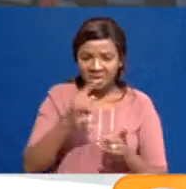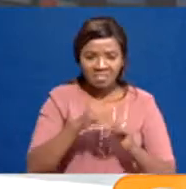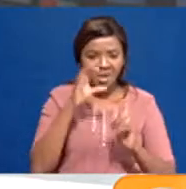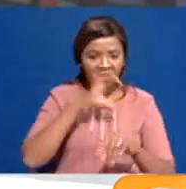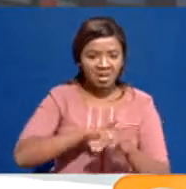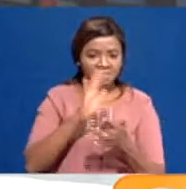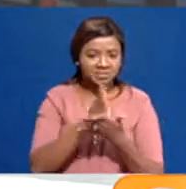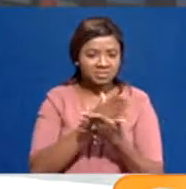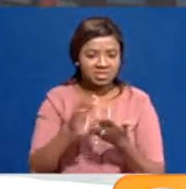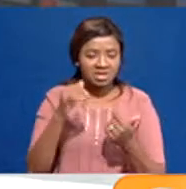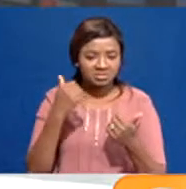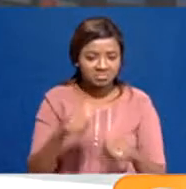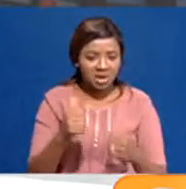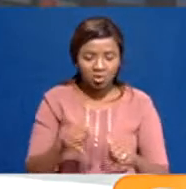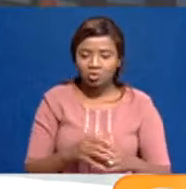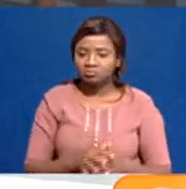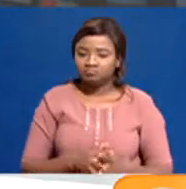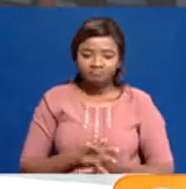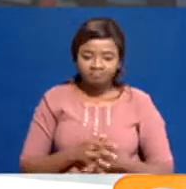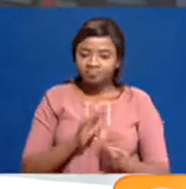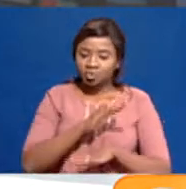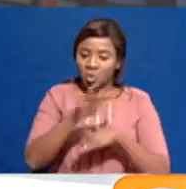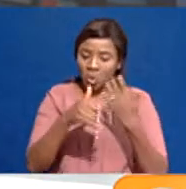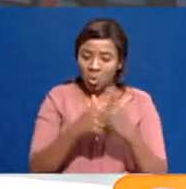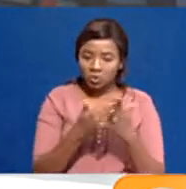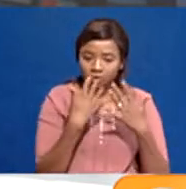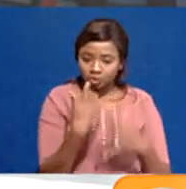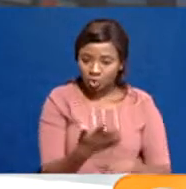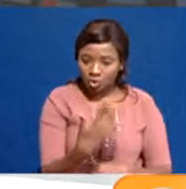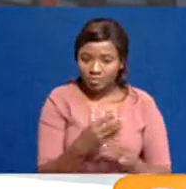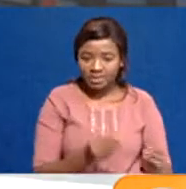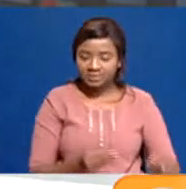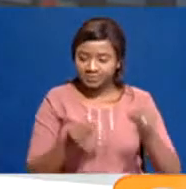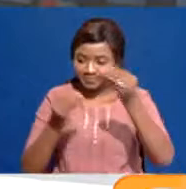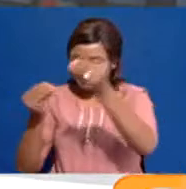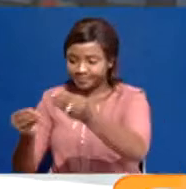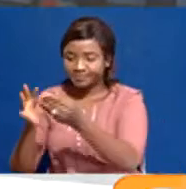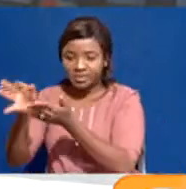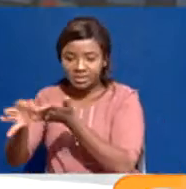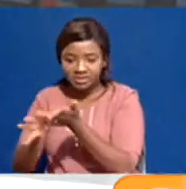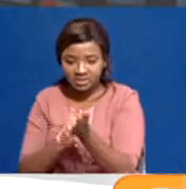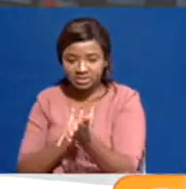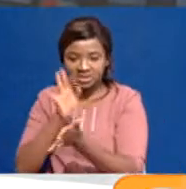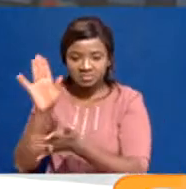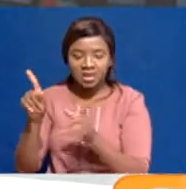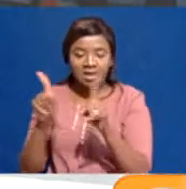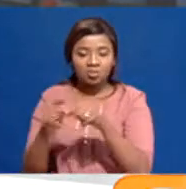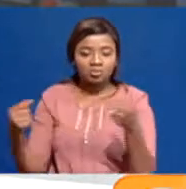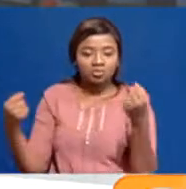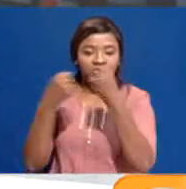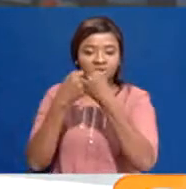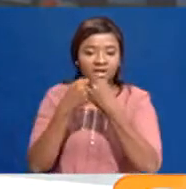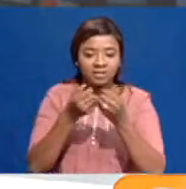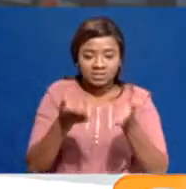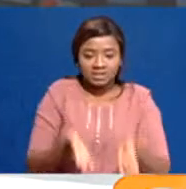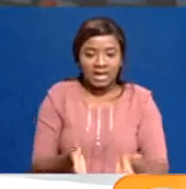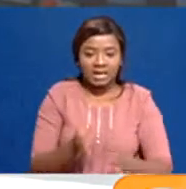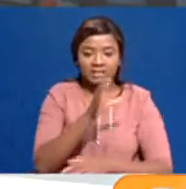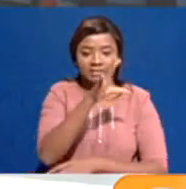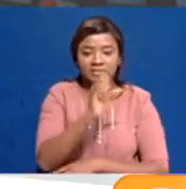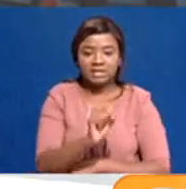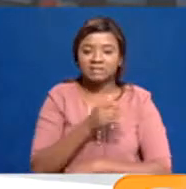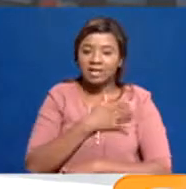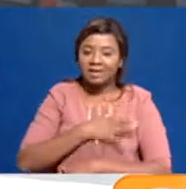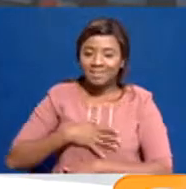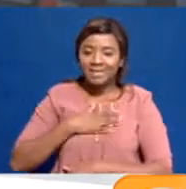from Helios Limited, all the transfer documents are in Treasury, and he challenged the current Cabinet Secretary, Professor Njuguna Ndungu,